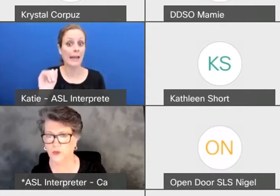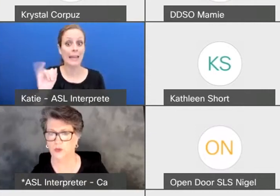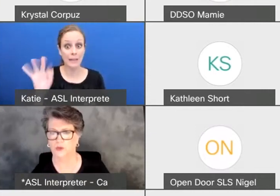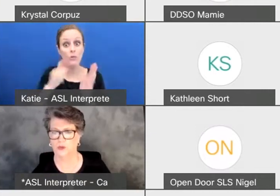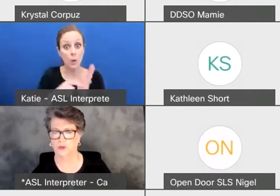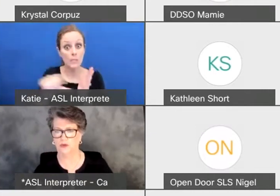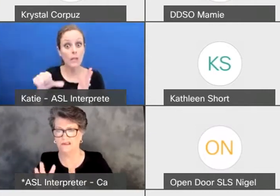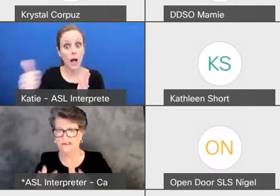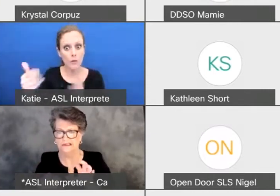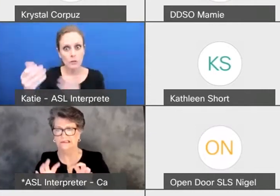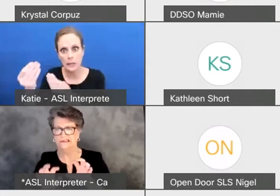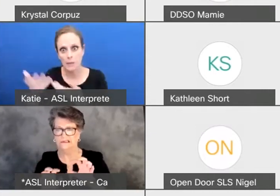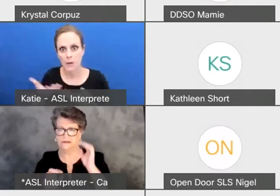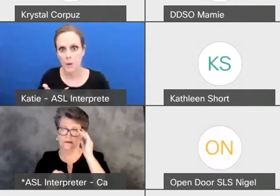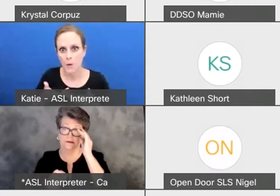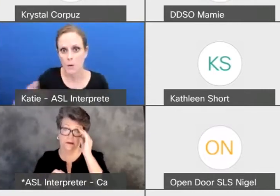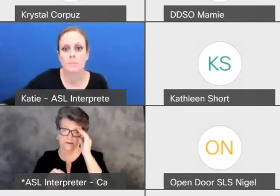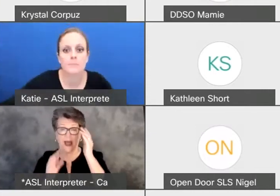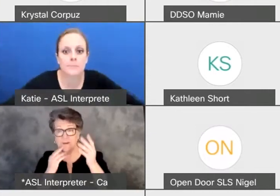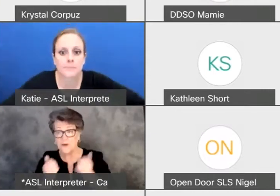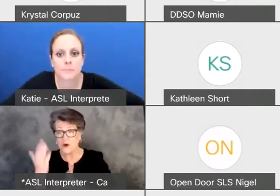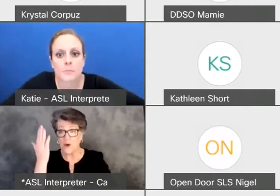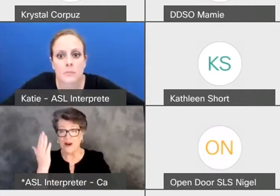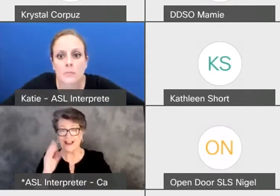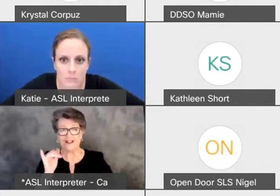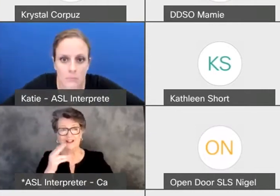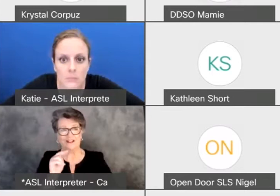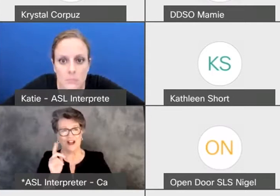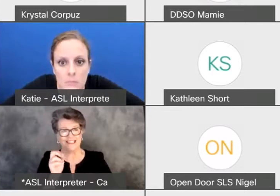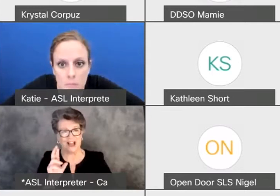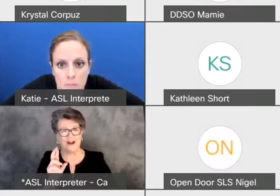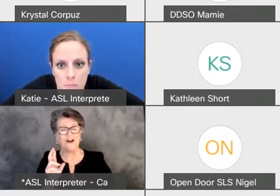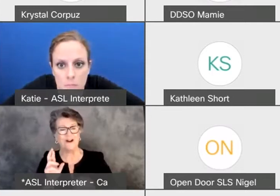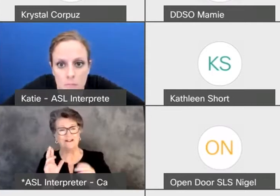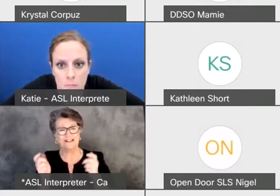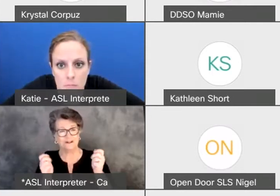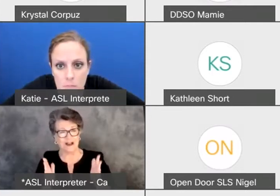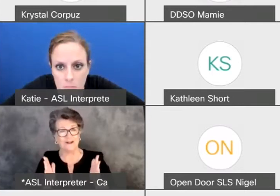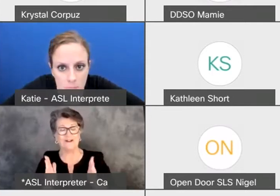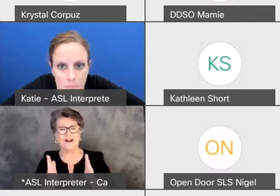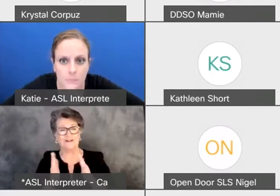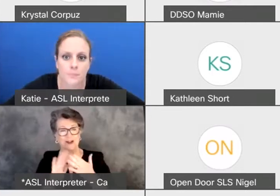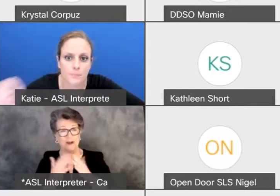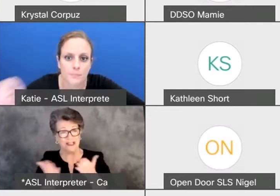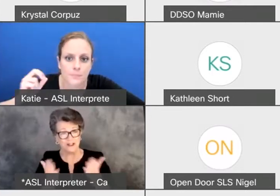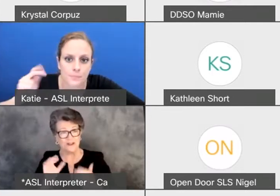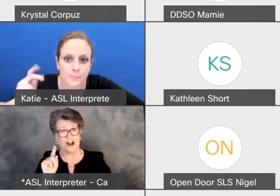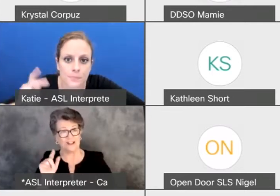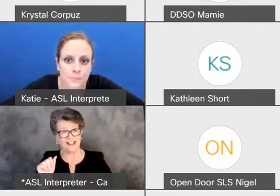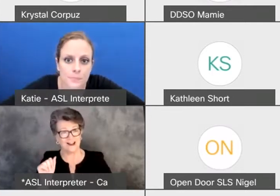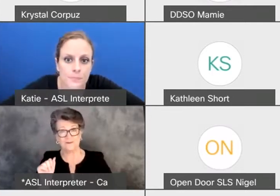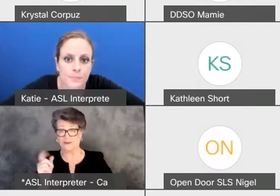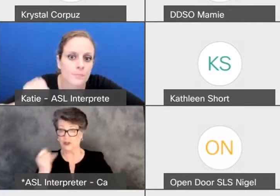Good morning, folks. This is John Decker, the Director of Community Services at Alta California Regional Center. Today